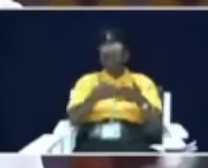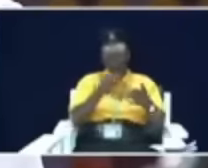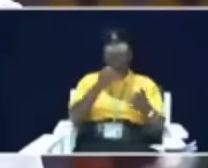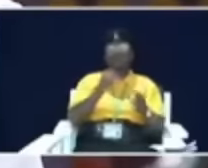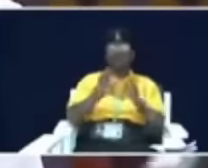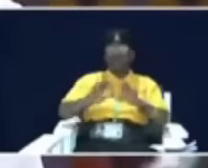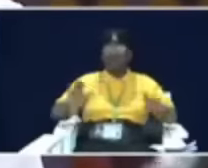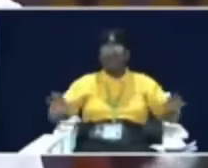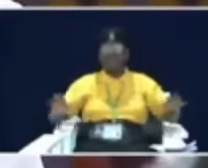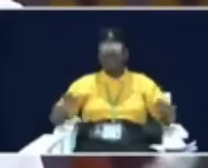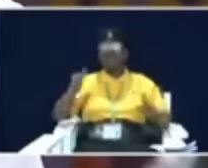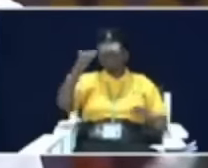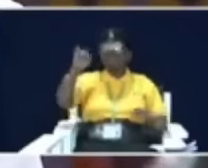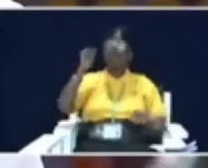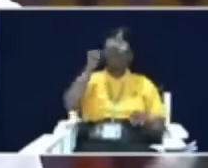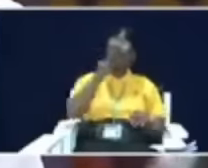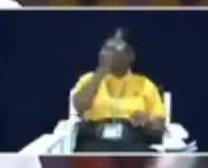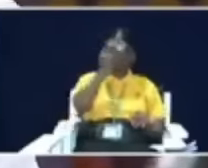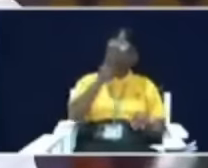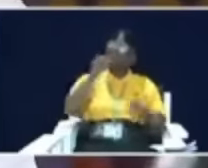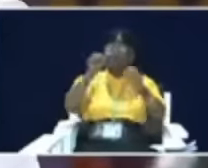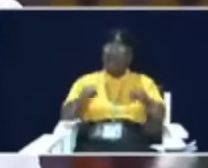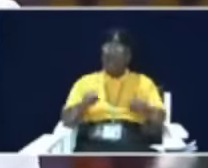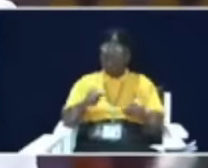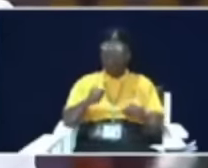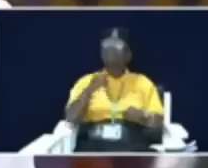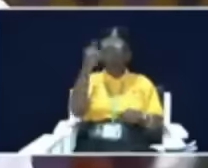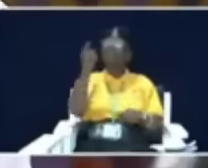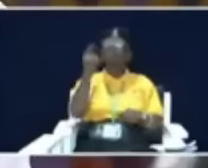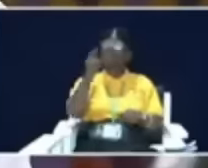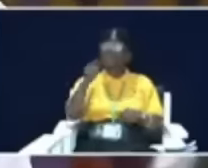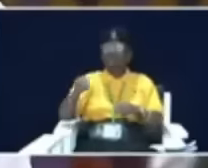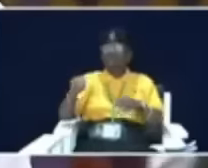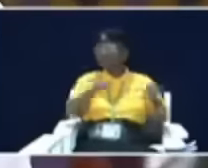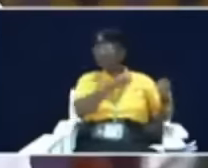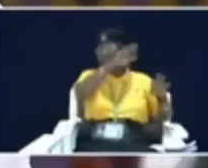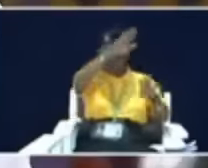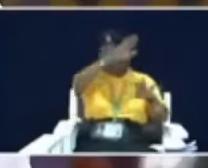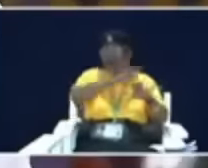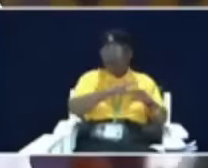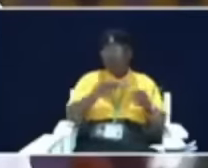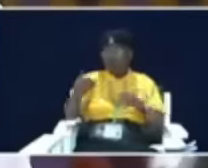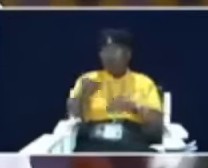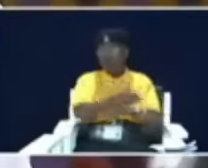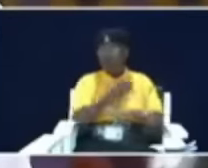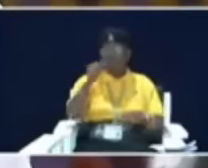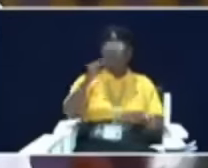Israel can really move on into all the promises of God.